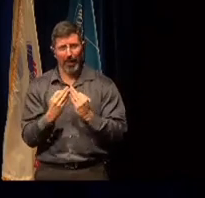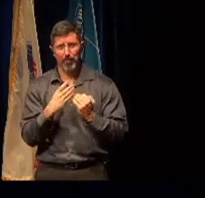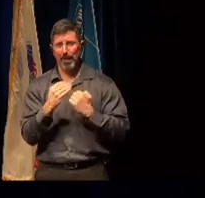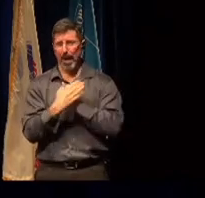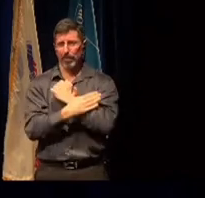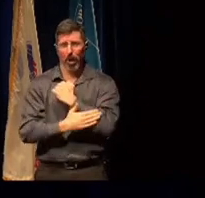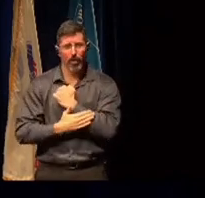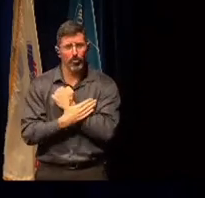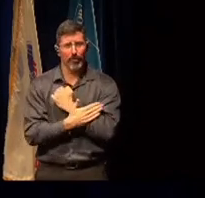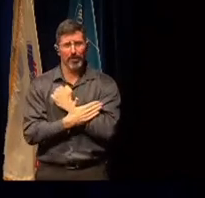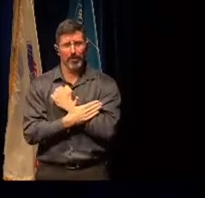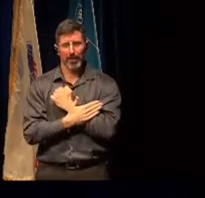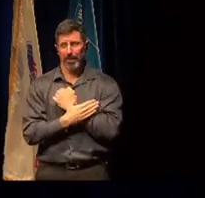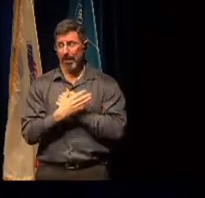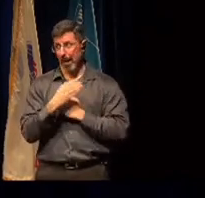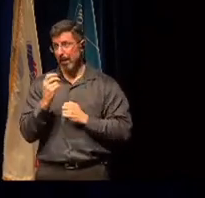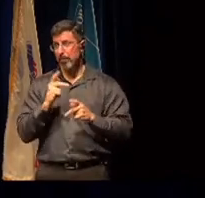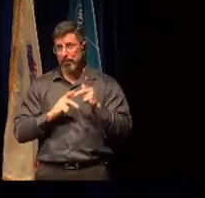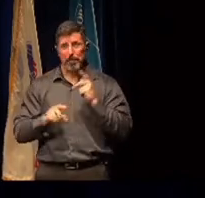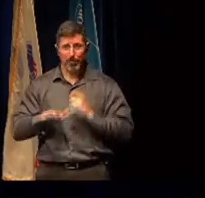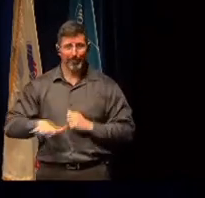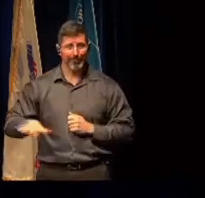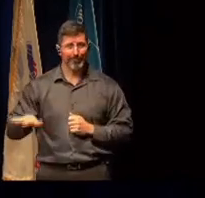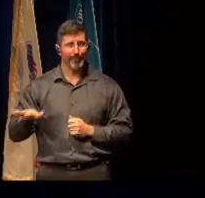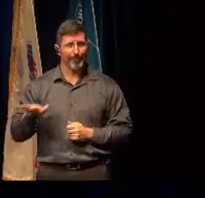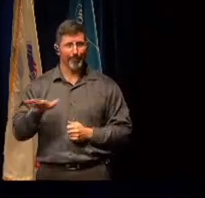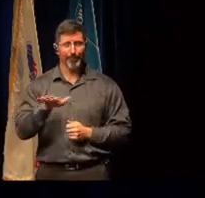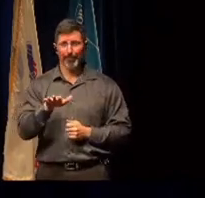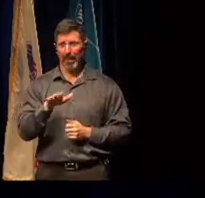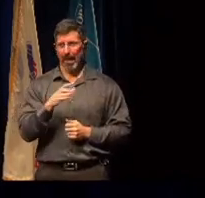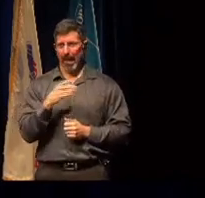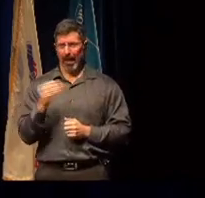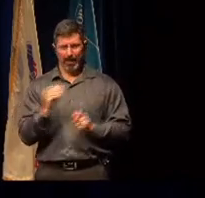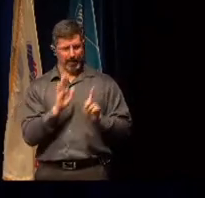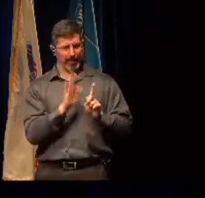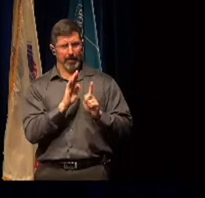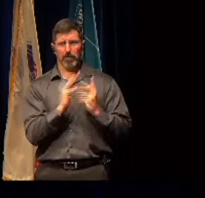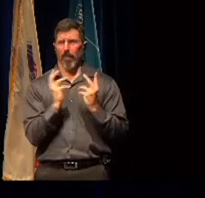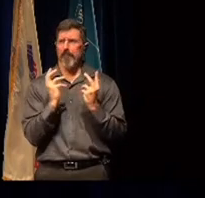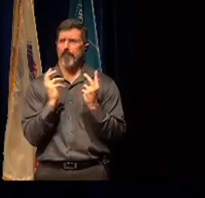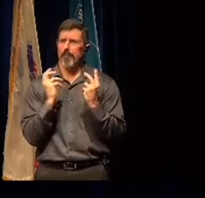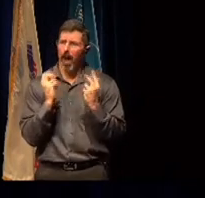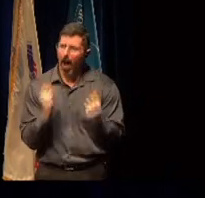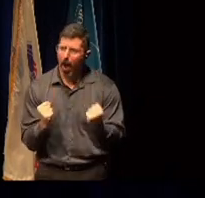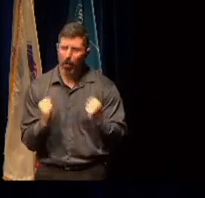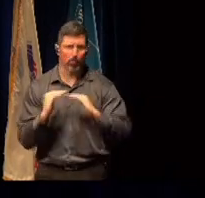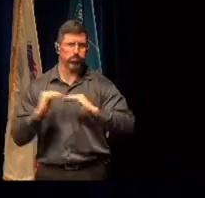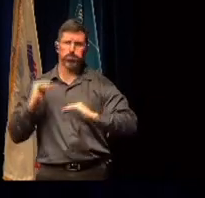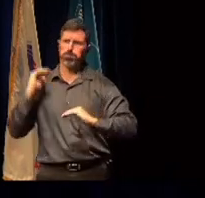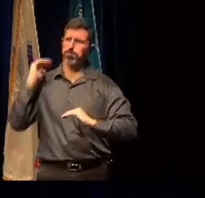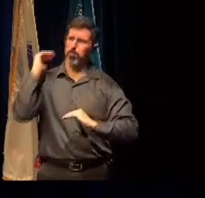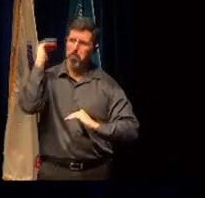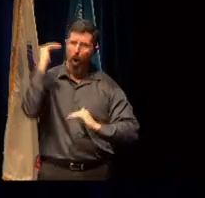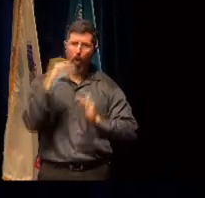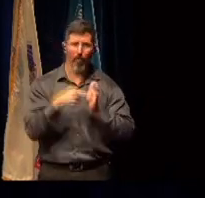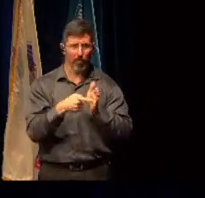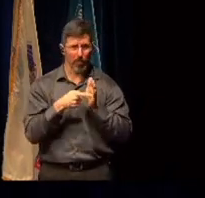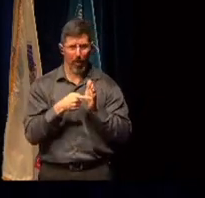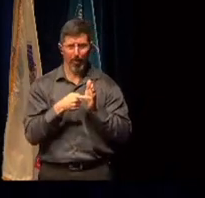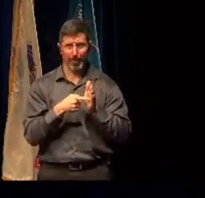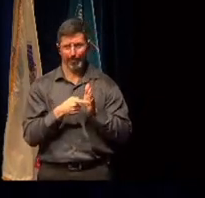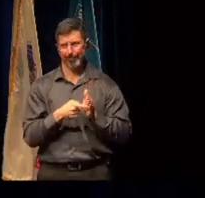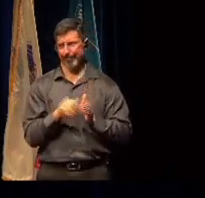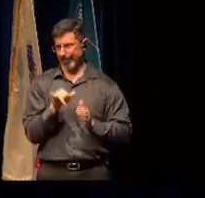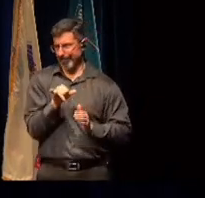country, love for those around him, and valor above and beyond the call of duty are the hallmarks of the